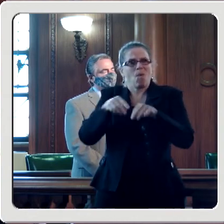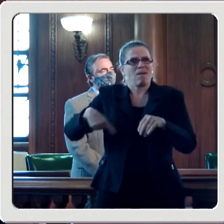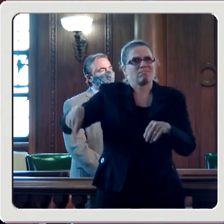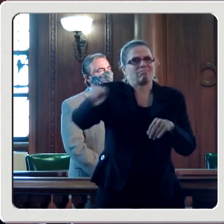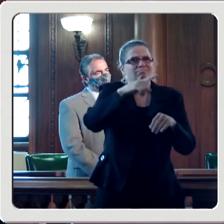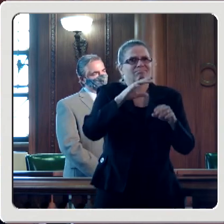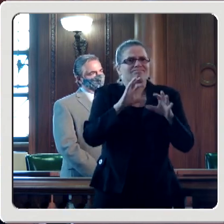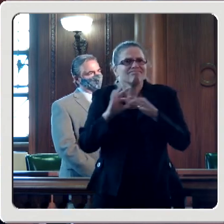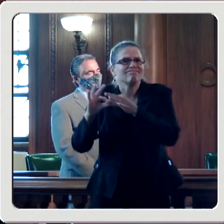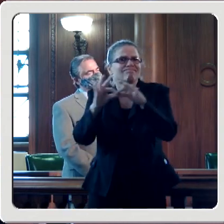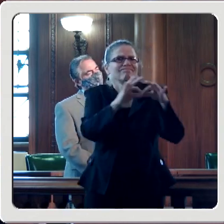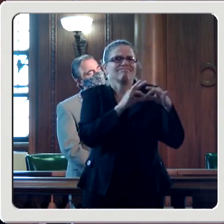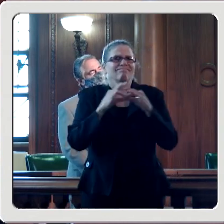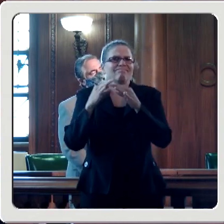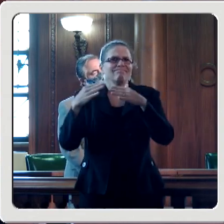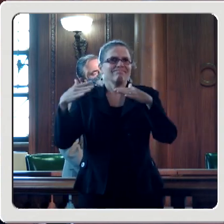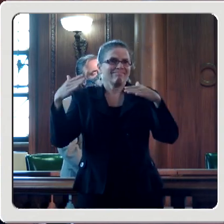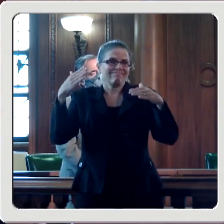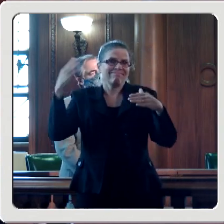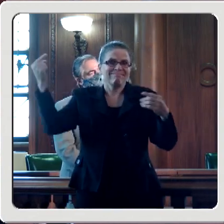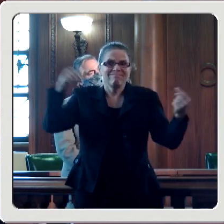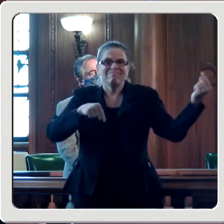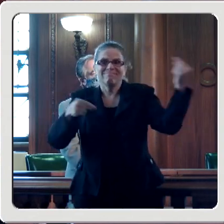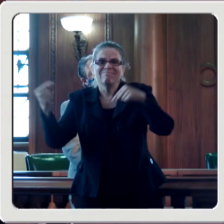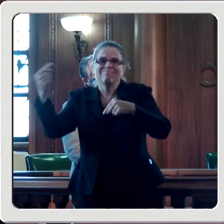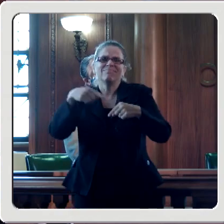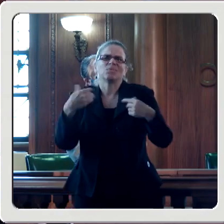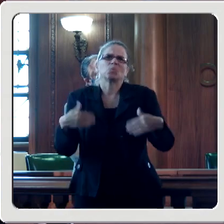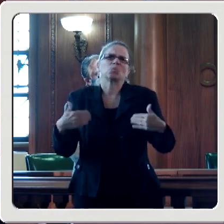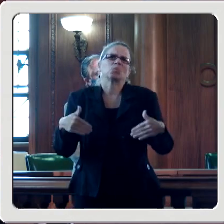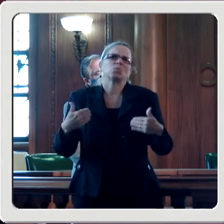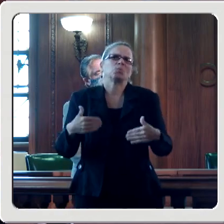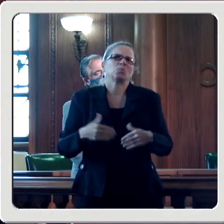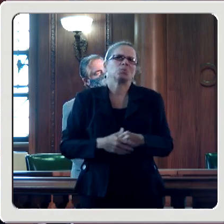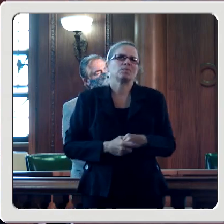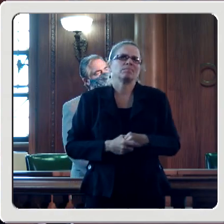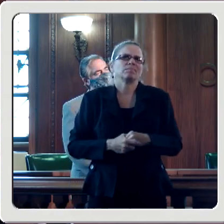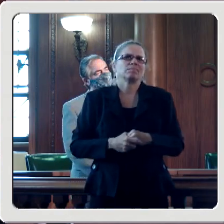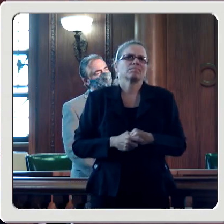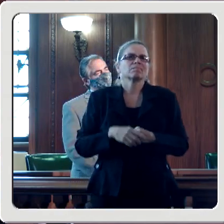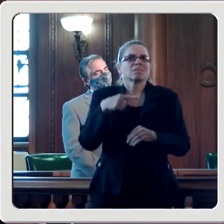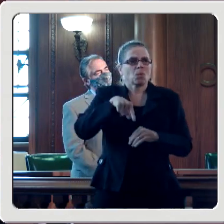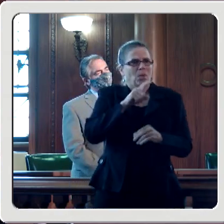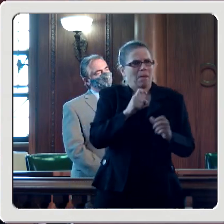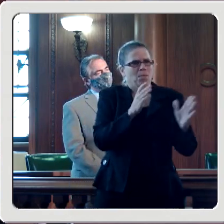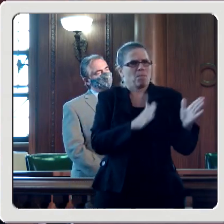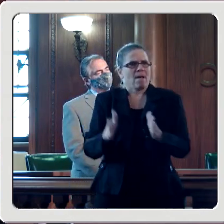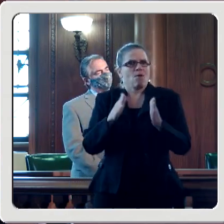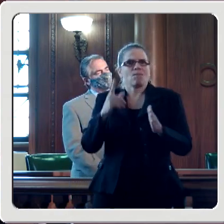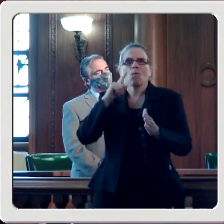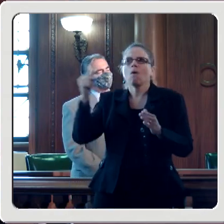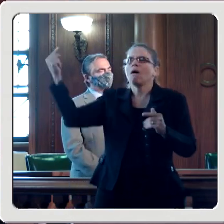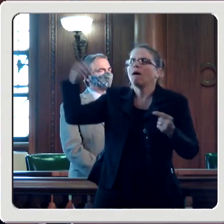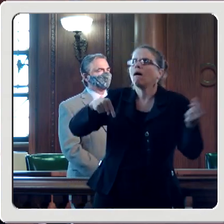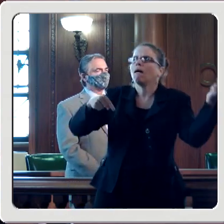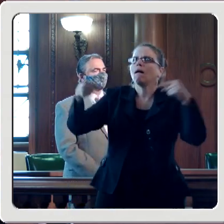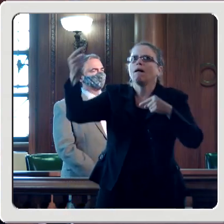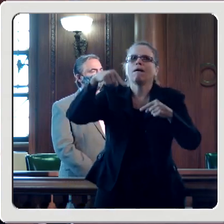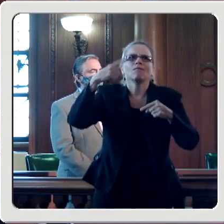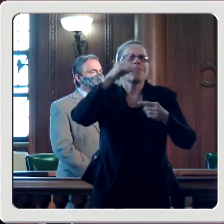to converge in the city of Springfield, and we need to be prepared for that as